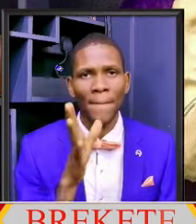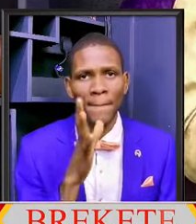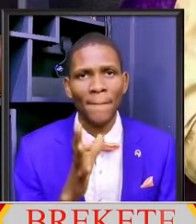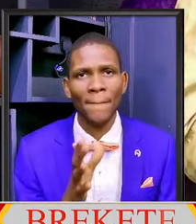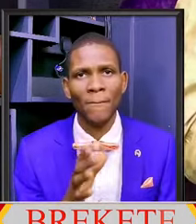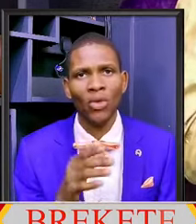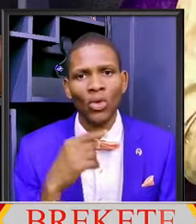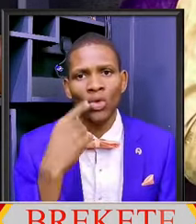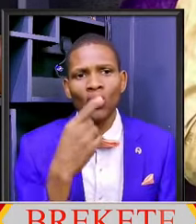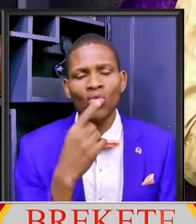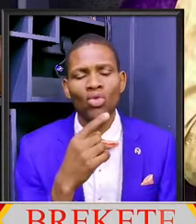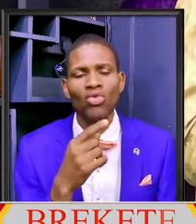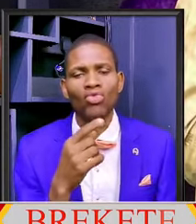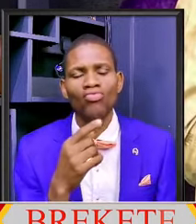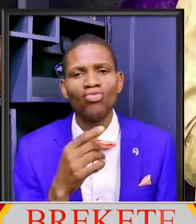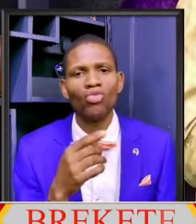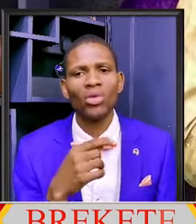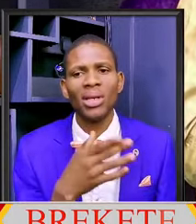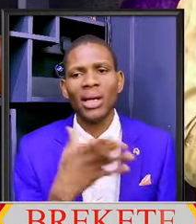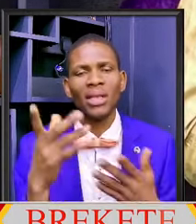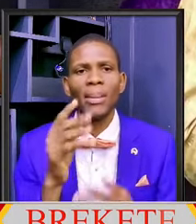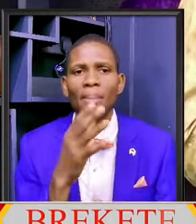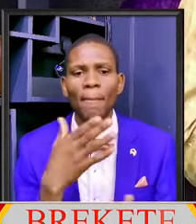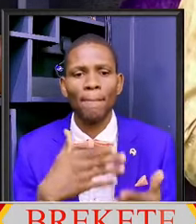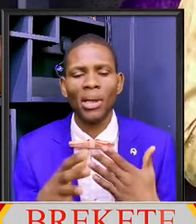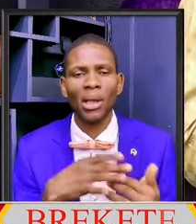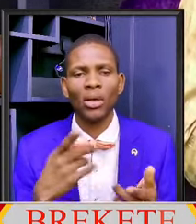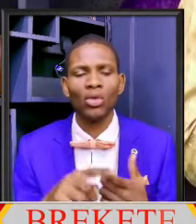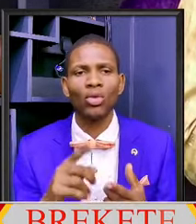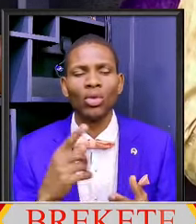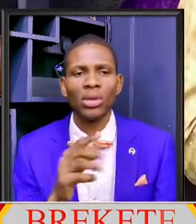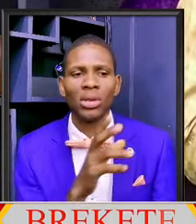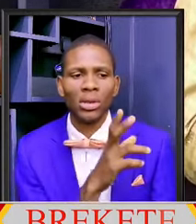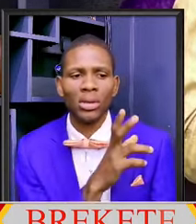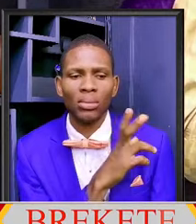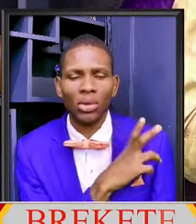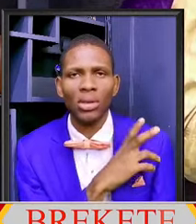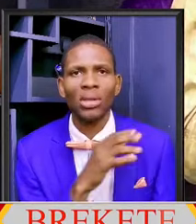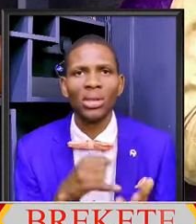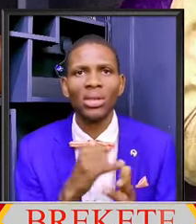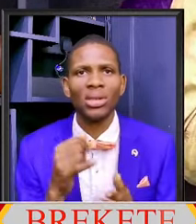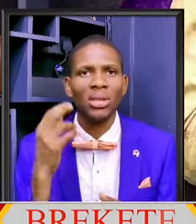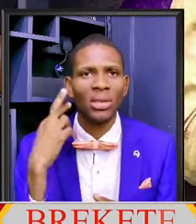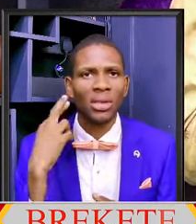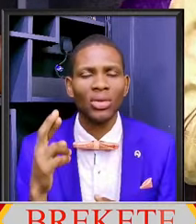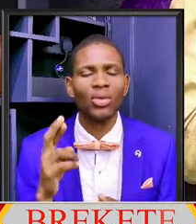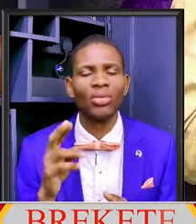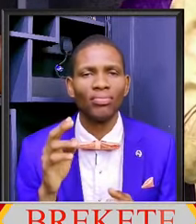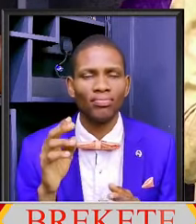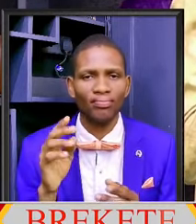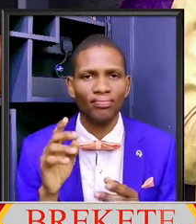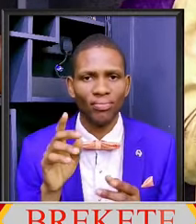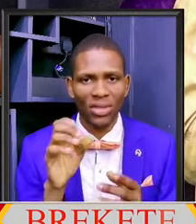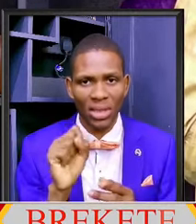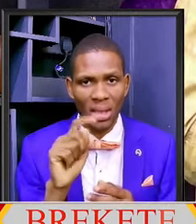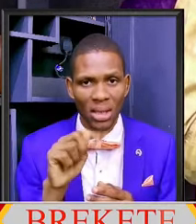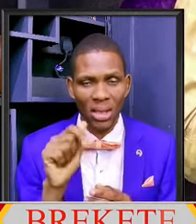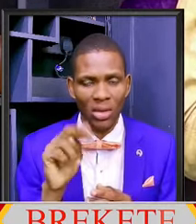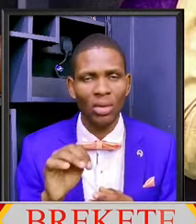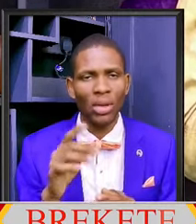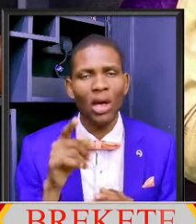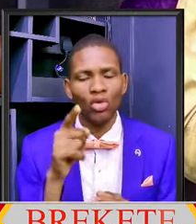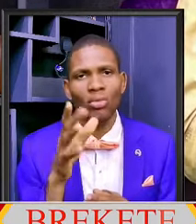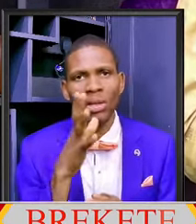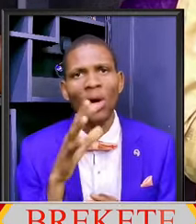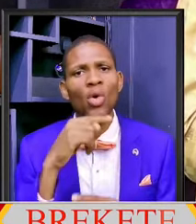Yes, sir. Who referred the matter to police? It is the radio station that referred it to police. Madam. Yes,